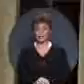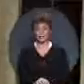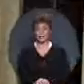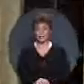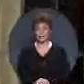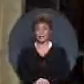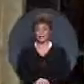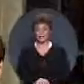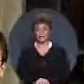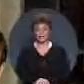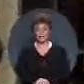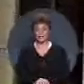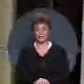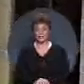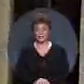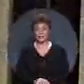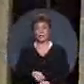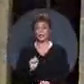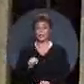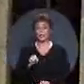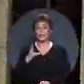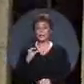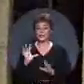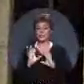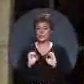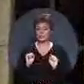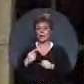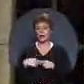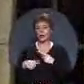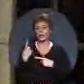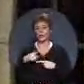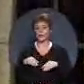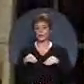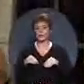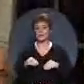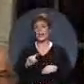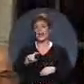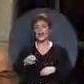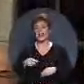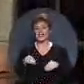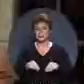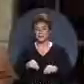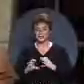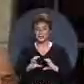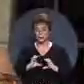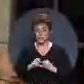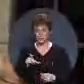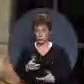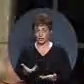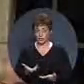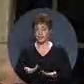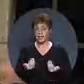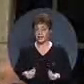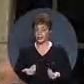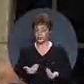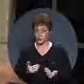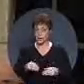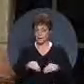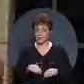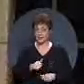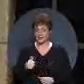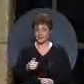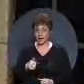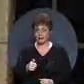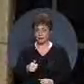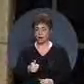for Montmagny, Lille, Comerasca, Rivière-du-Loup. Mr. Speaker, let's go back to the former Minister of Telecommunications in Quebec, the